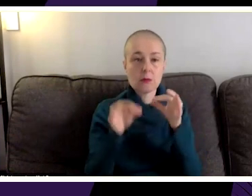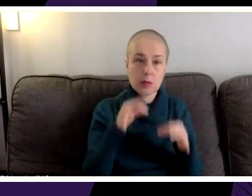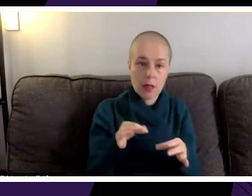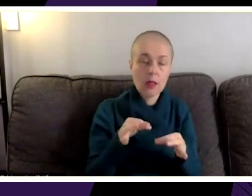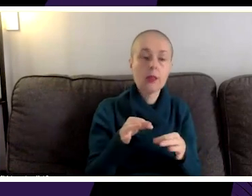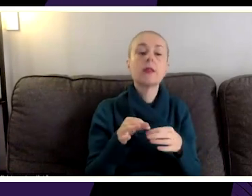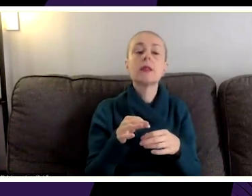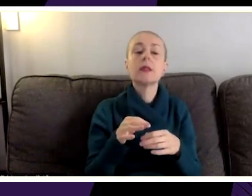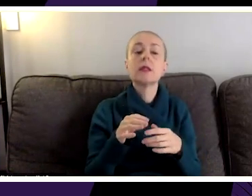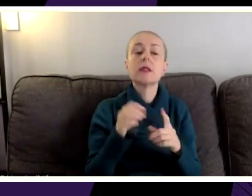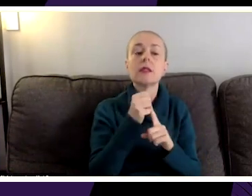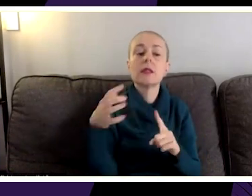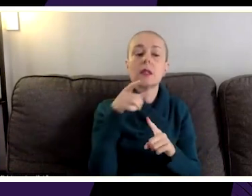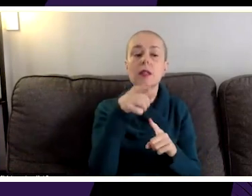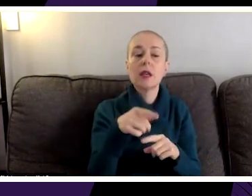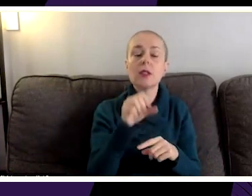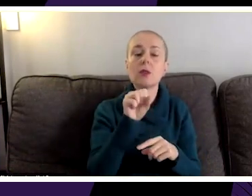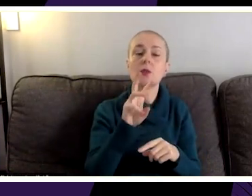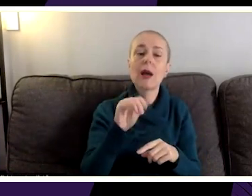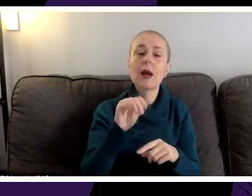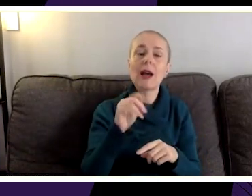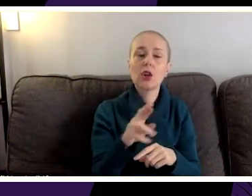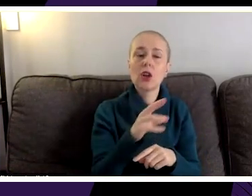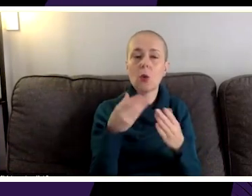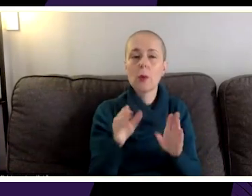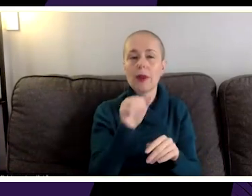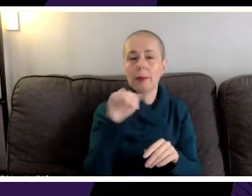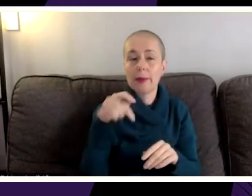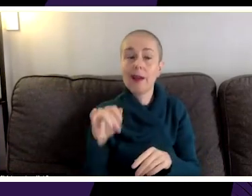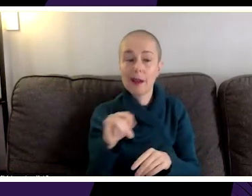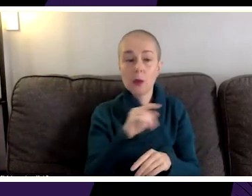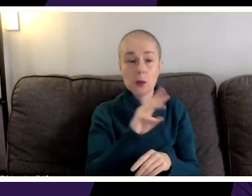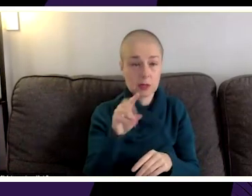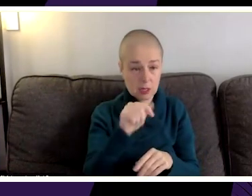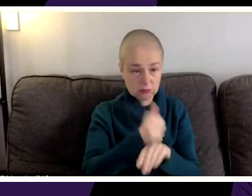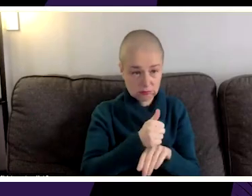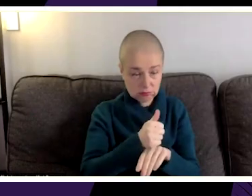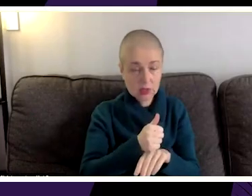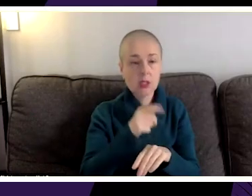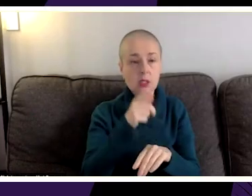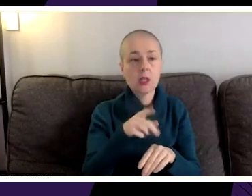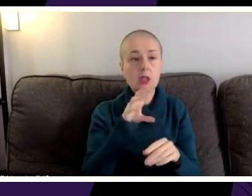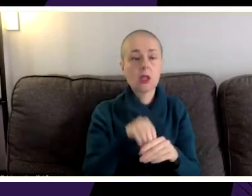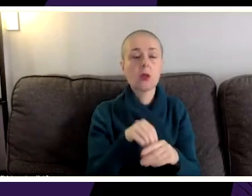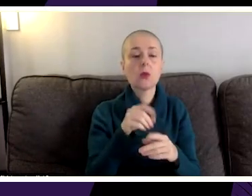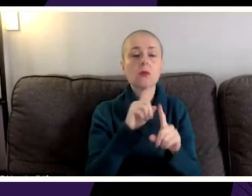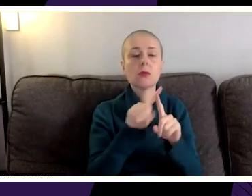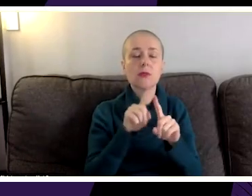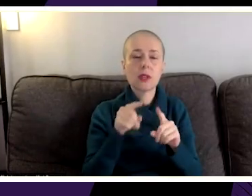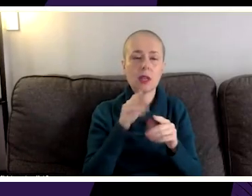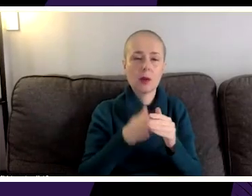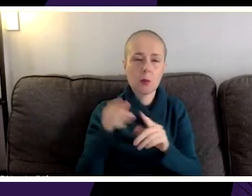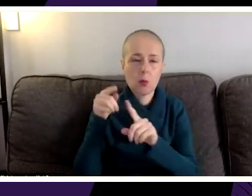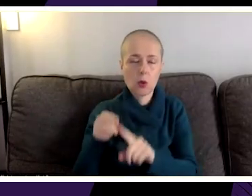a Swagger/Open API website to document all the endpoints. So I made this proof